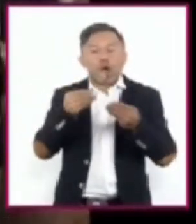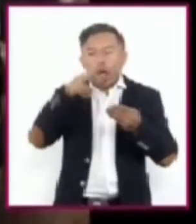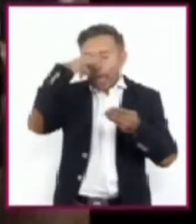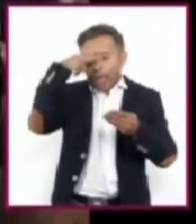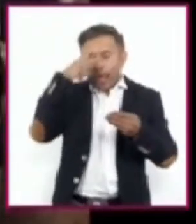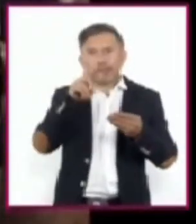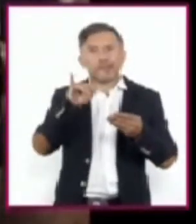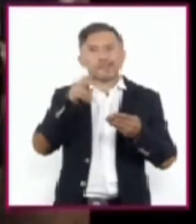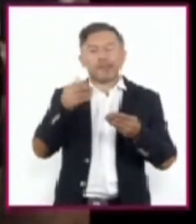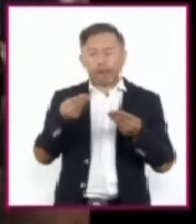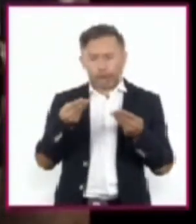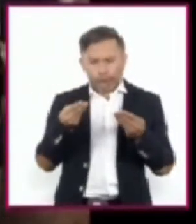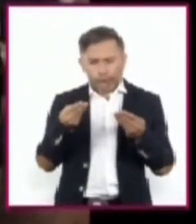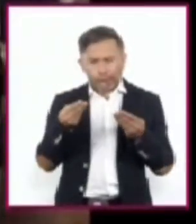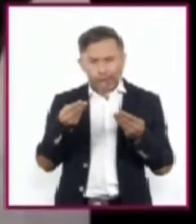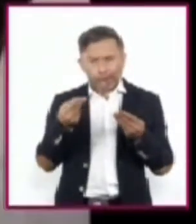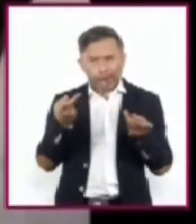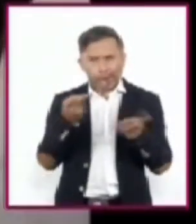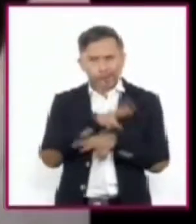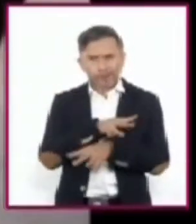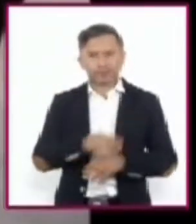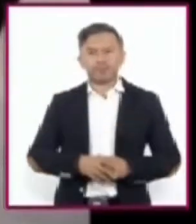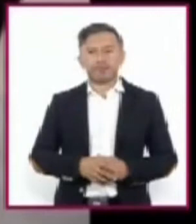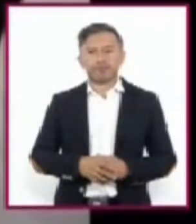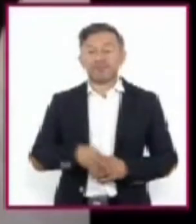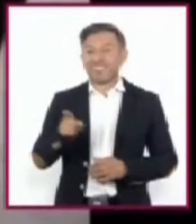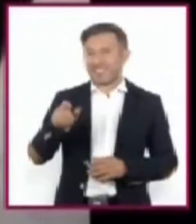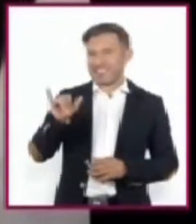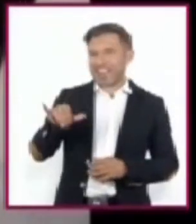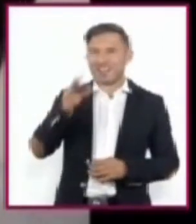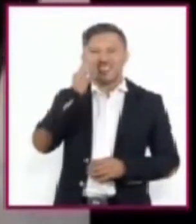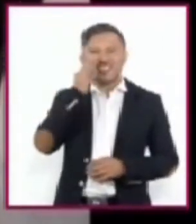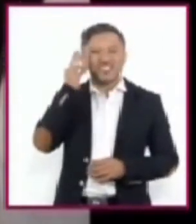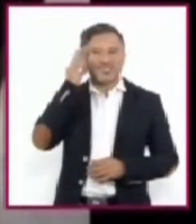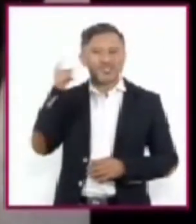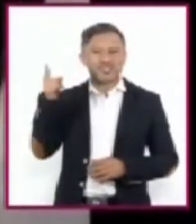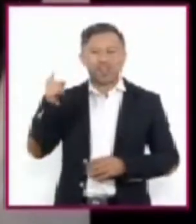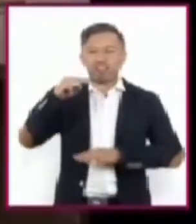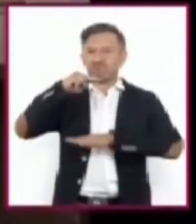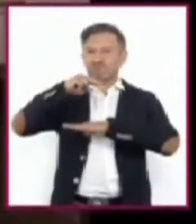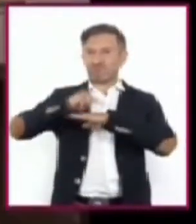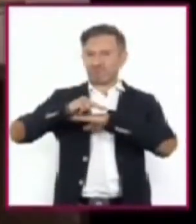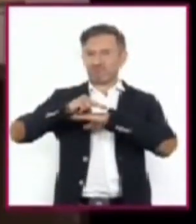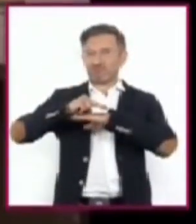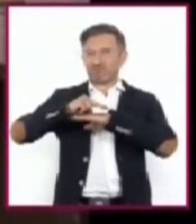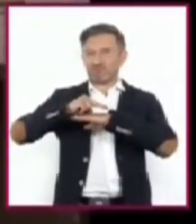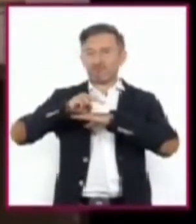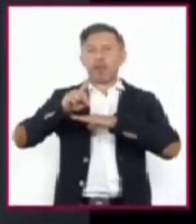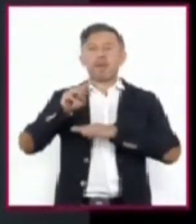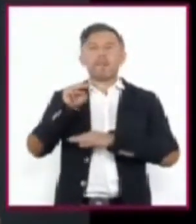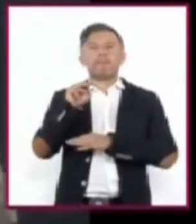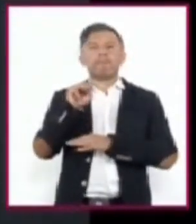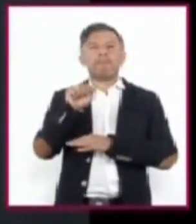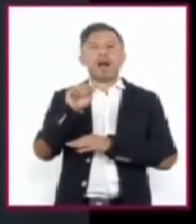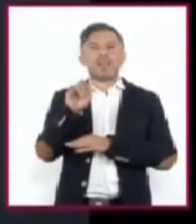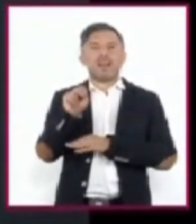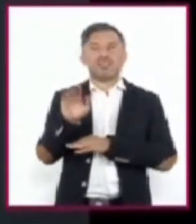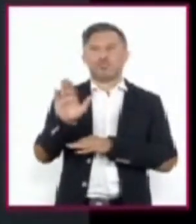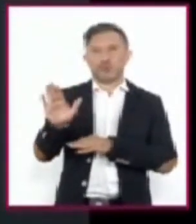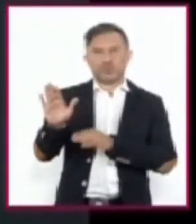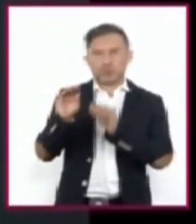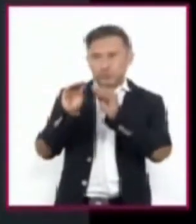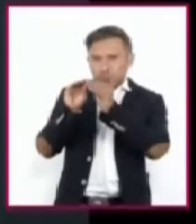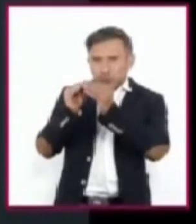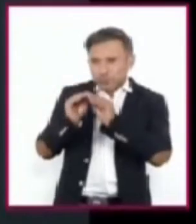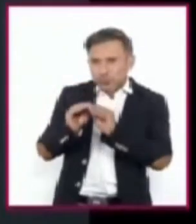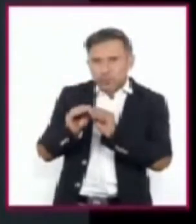Some columns in Chichen Itza have the snake form. Now, Mayan architecture does not reproduce